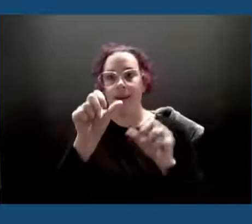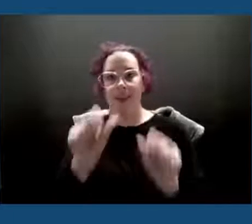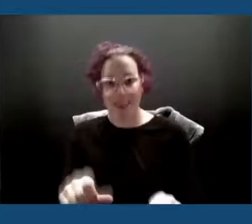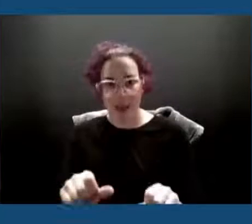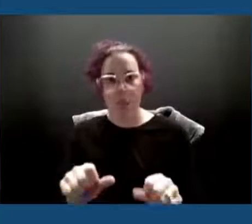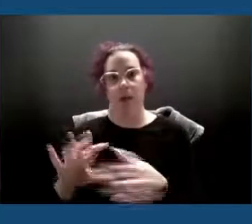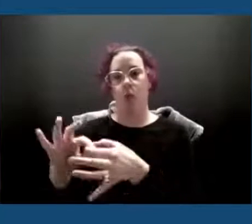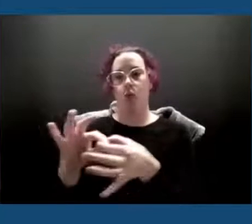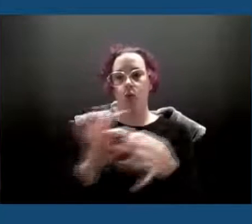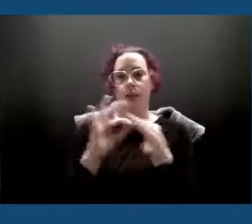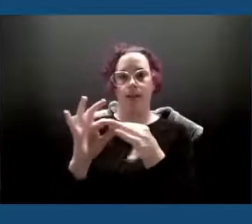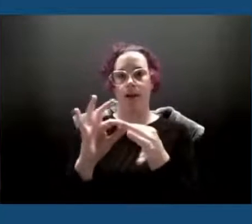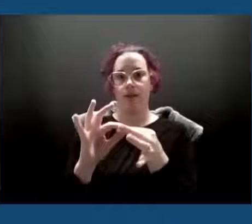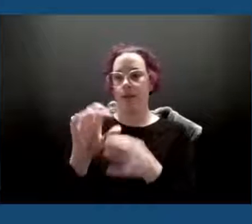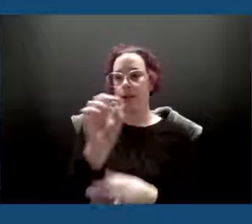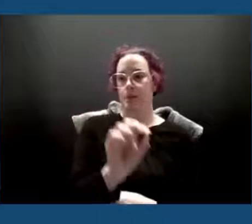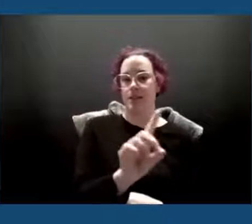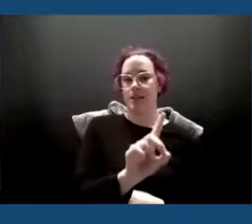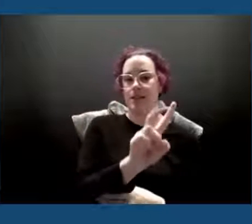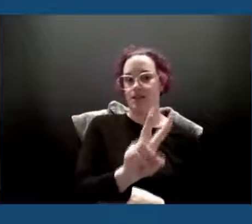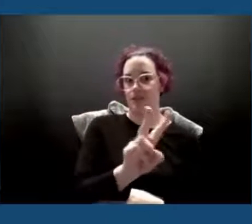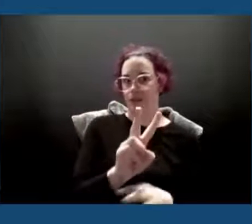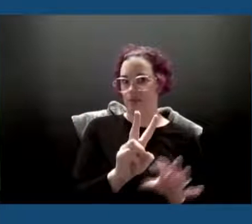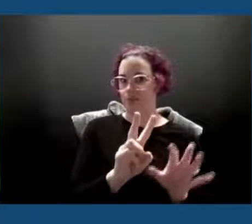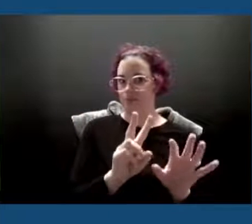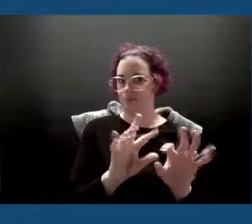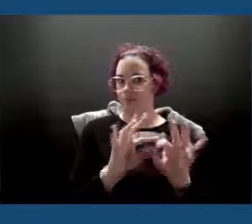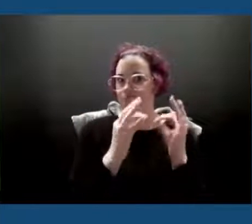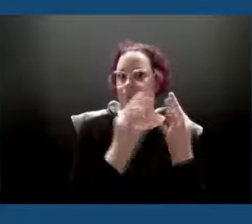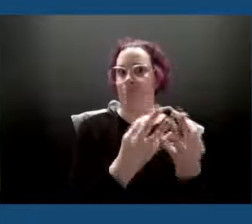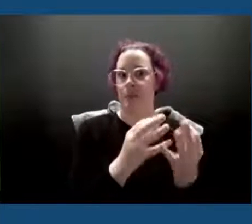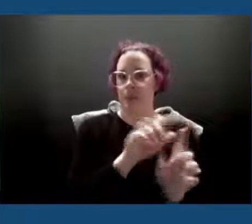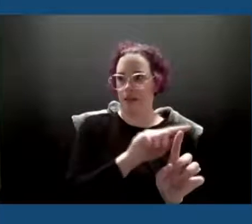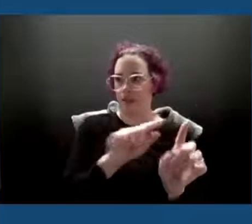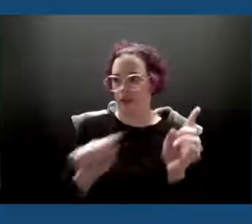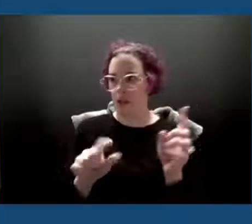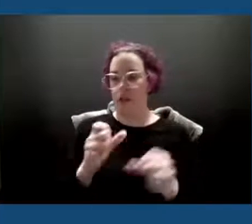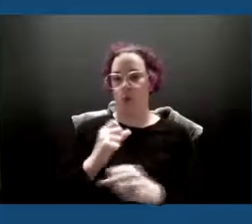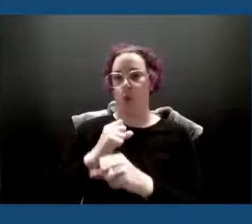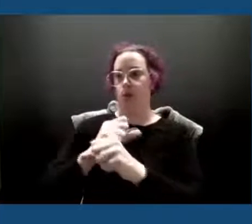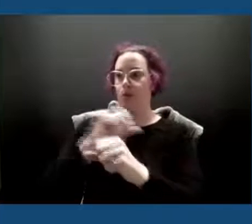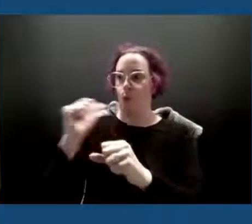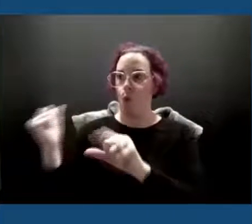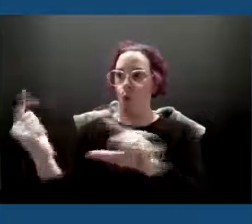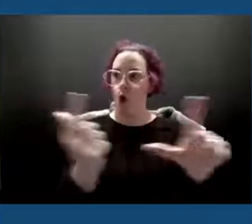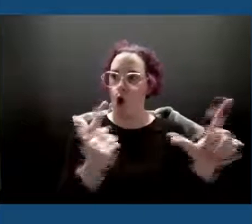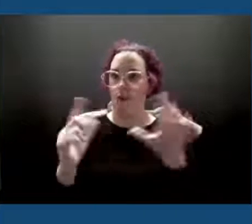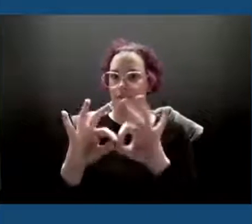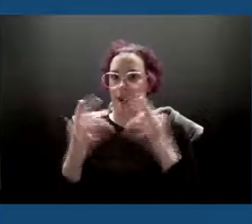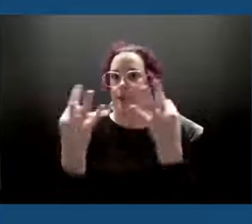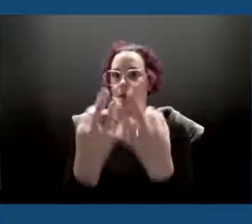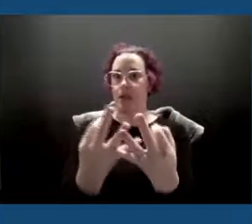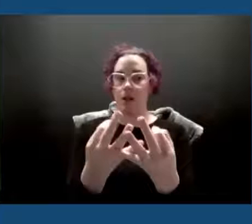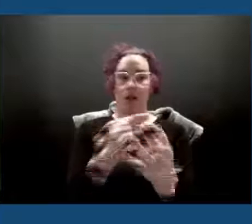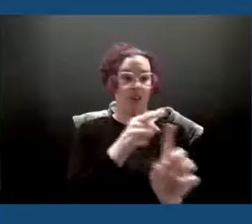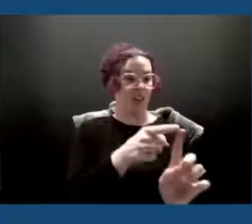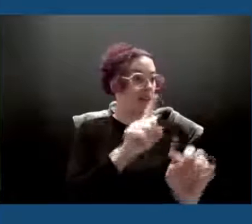relatives of domestic violence victims, providing a vital safeguard for those who often bear the ripple effects of that